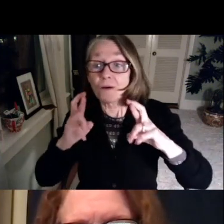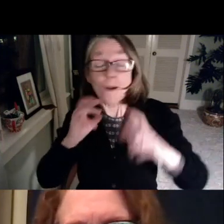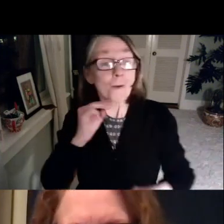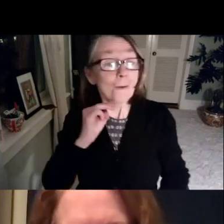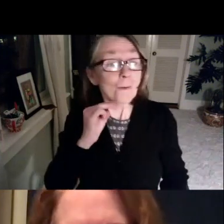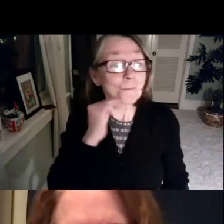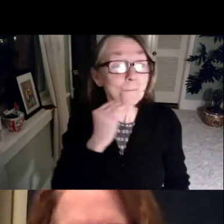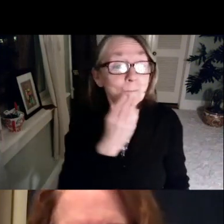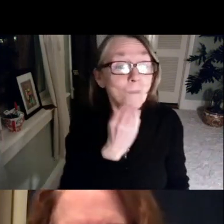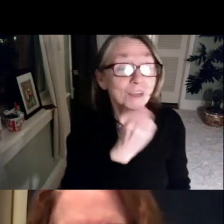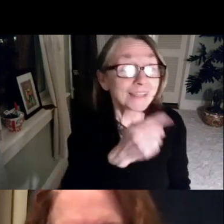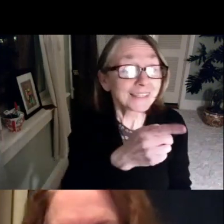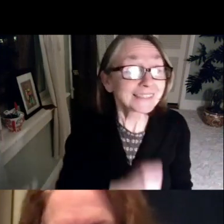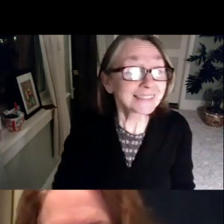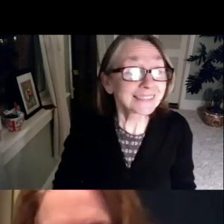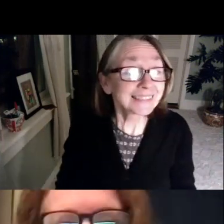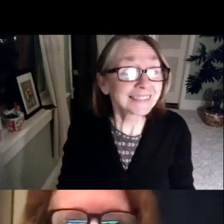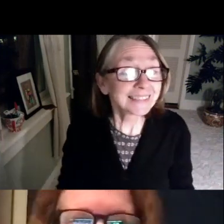question.